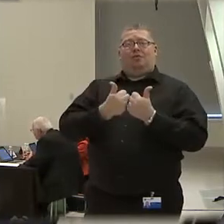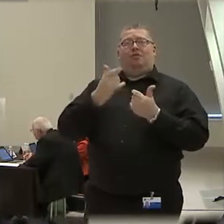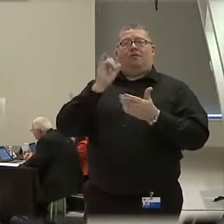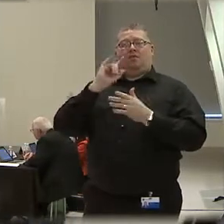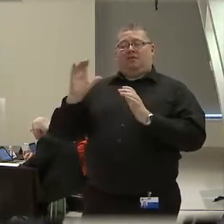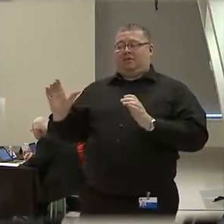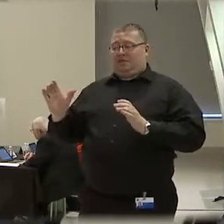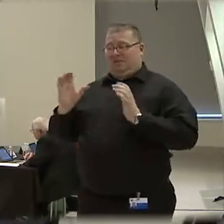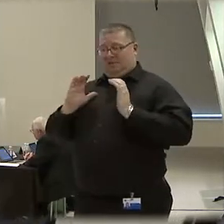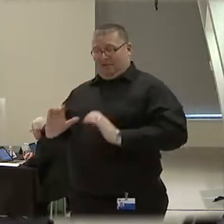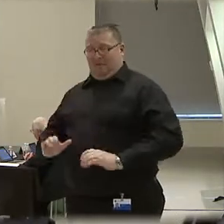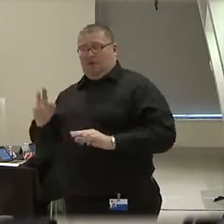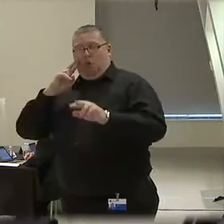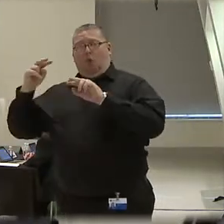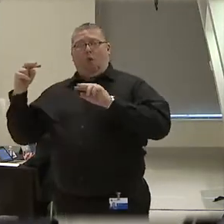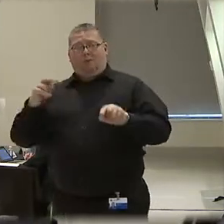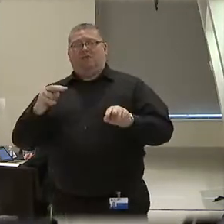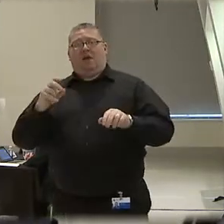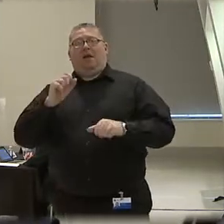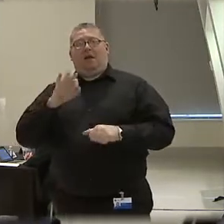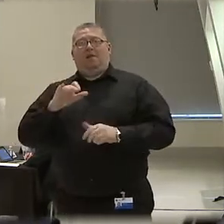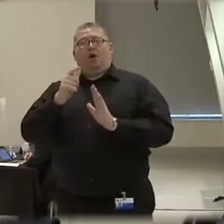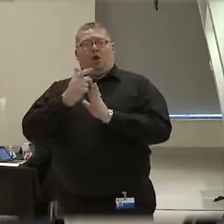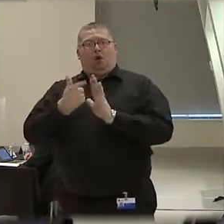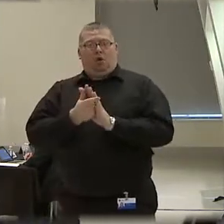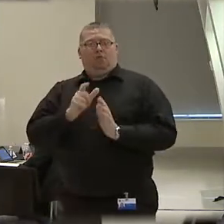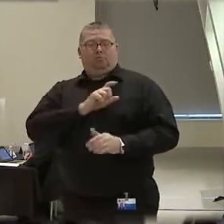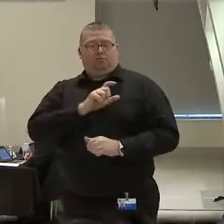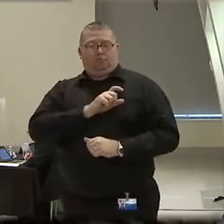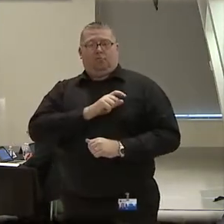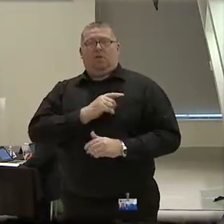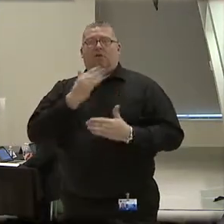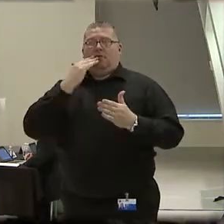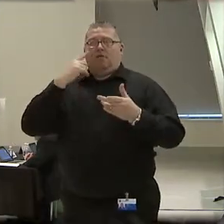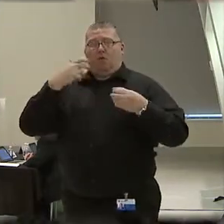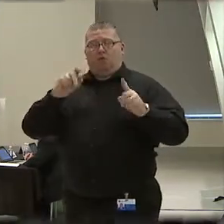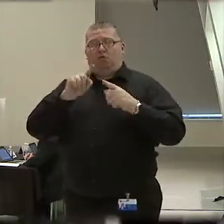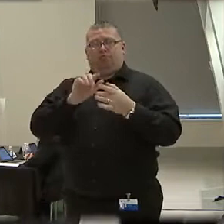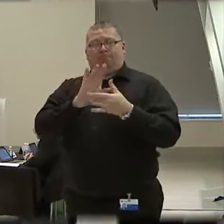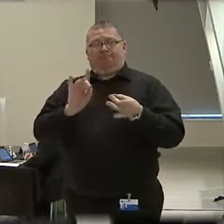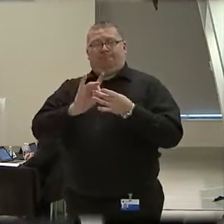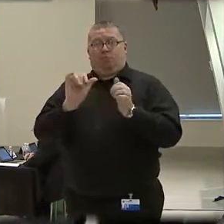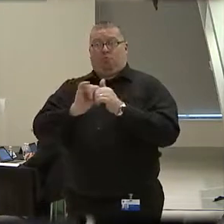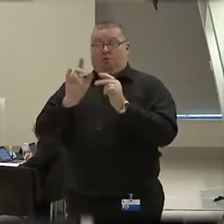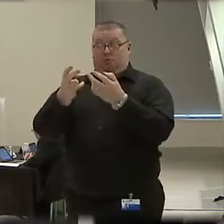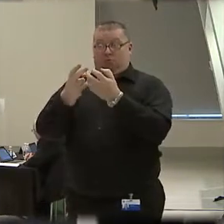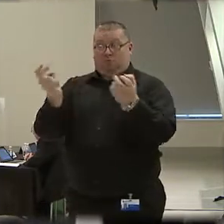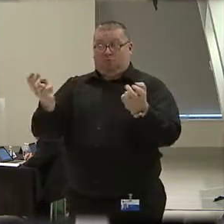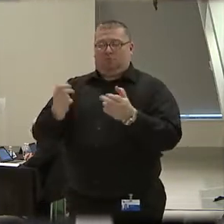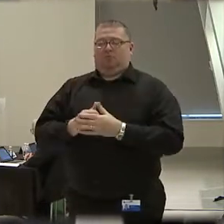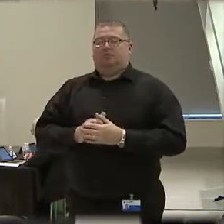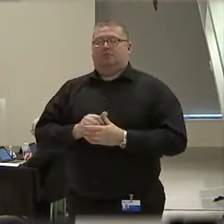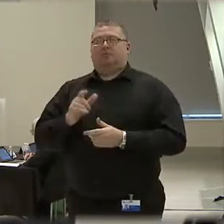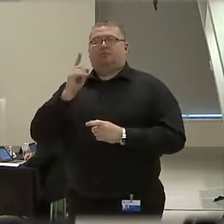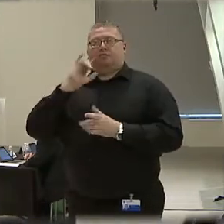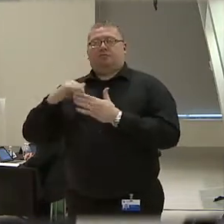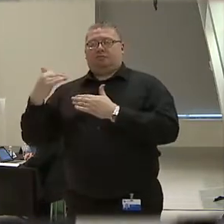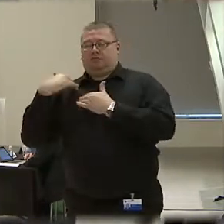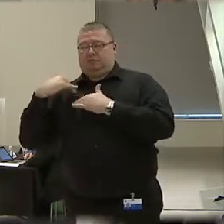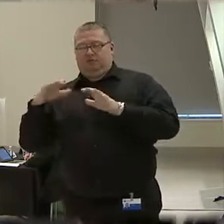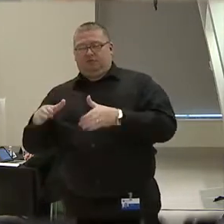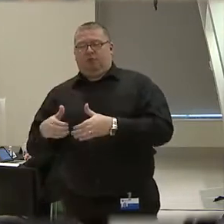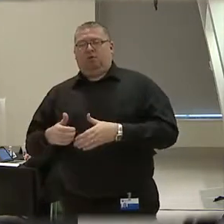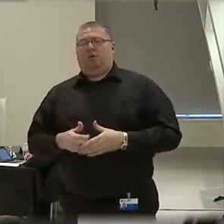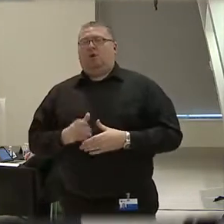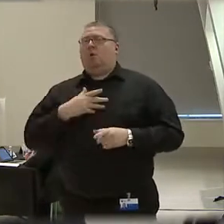Enforcement, thank you for the opportunity to address this task force. It's time to stop thinking and talking about civilian oversight